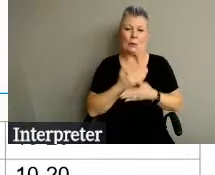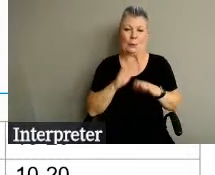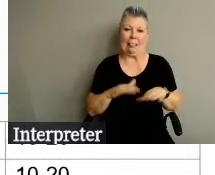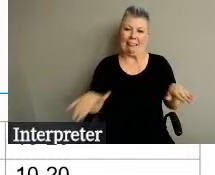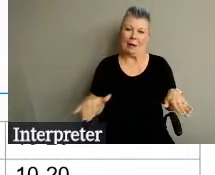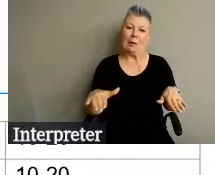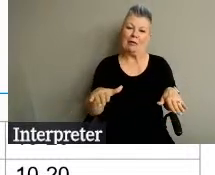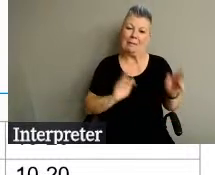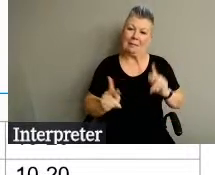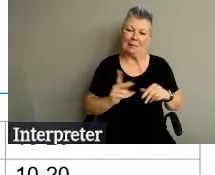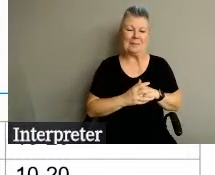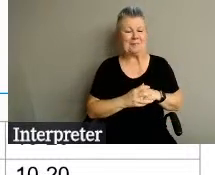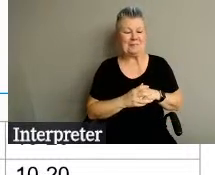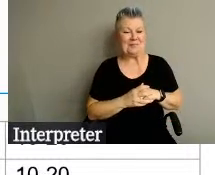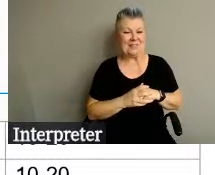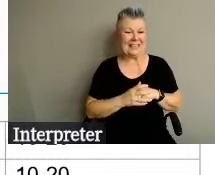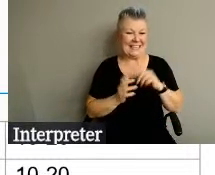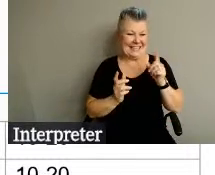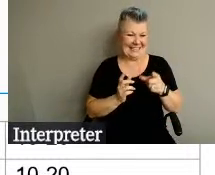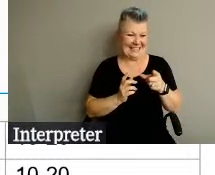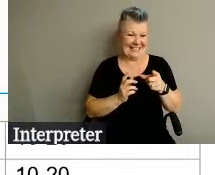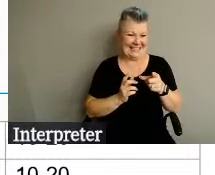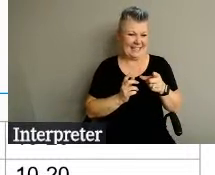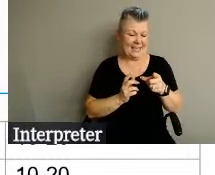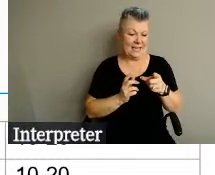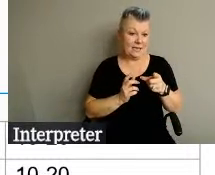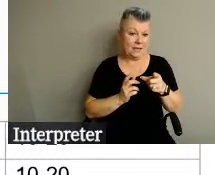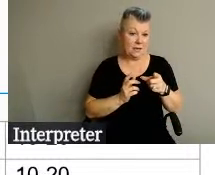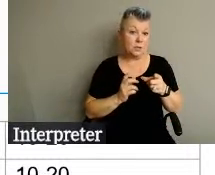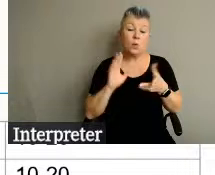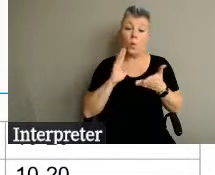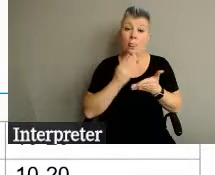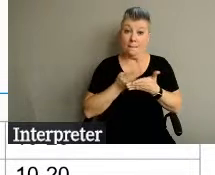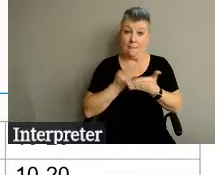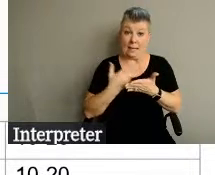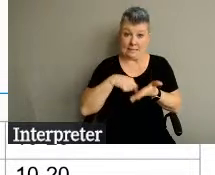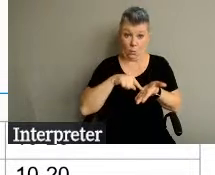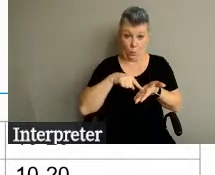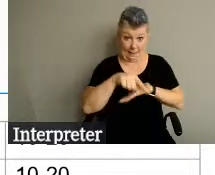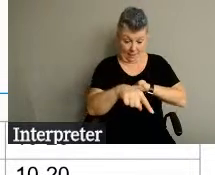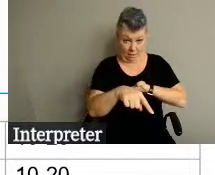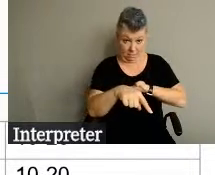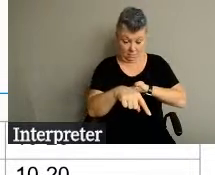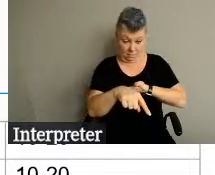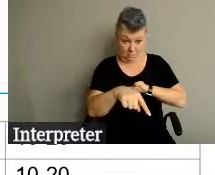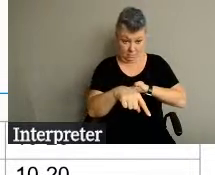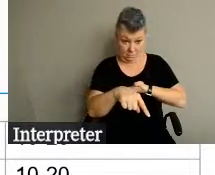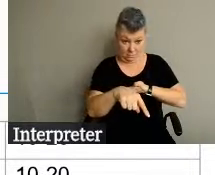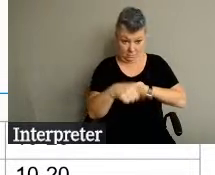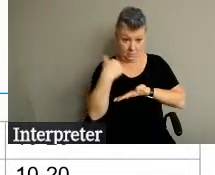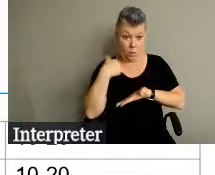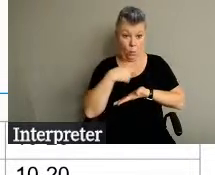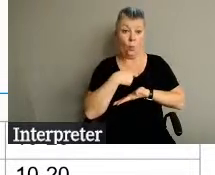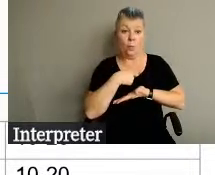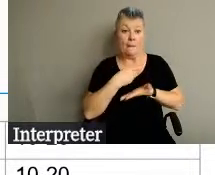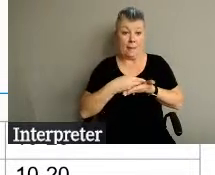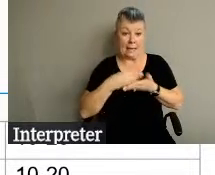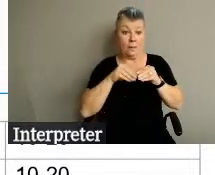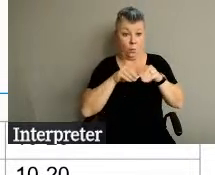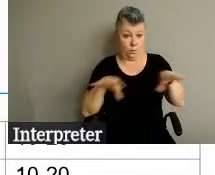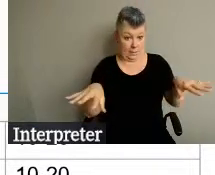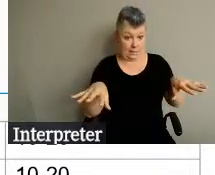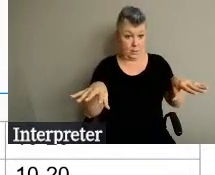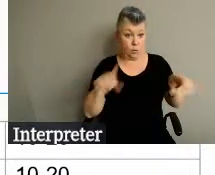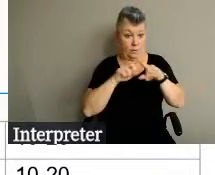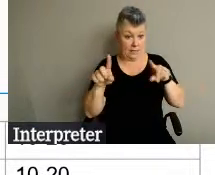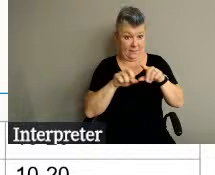Funding's a year behind. Is that correct? Yes, sir. And the monies that we pay, are we dispersed to the districts,